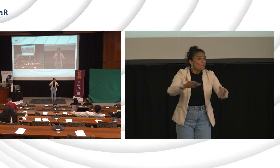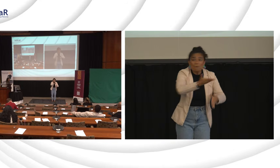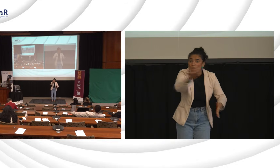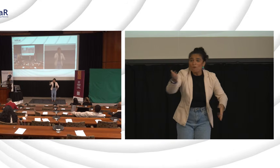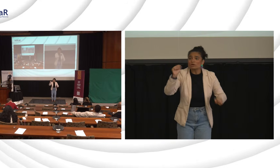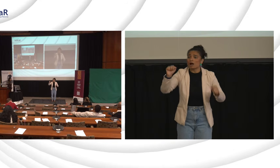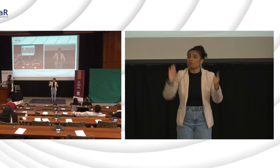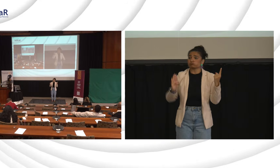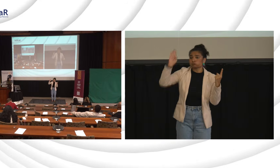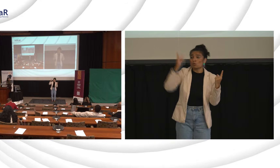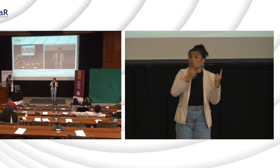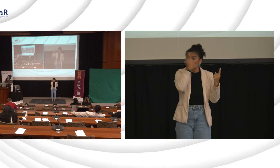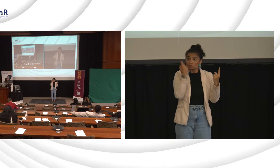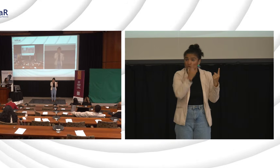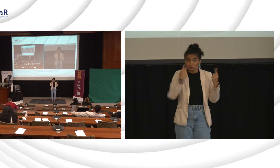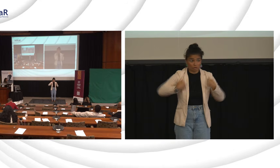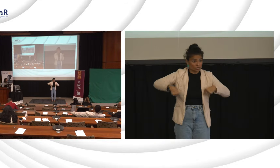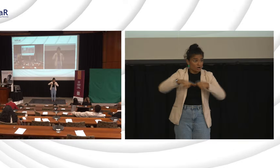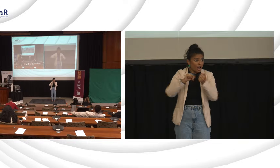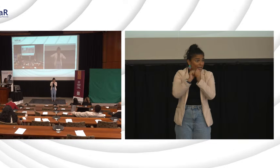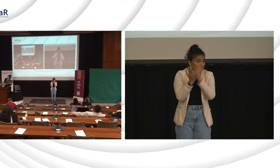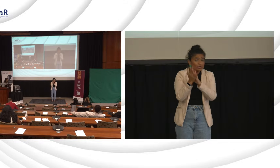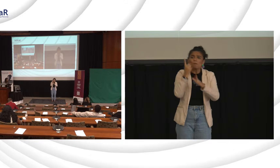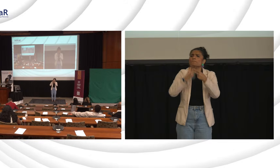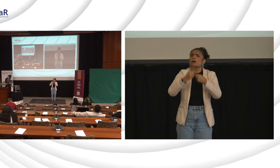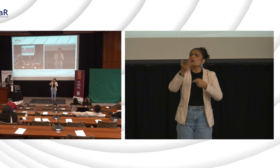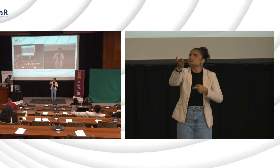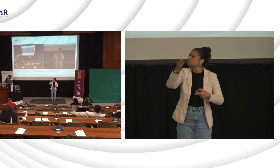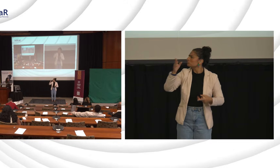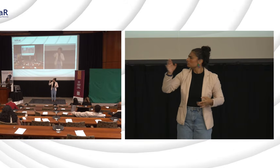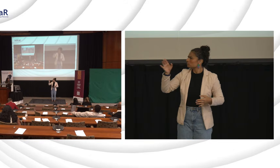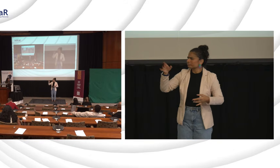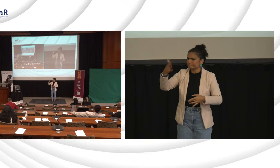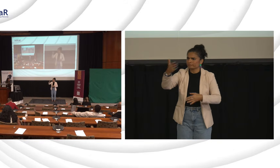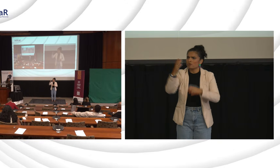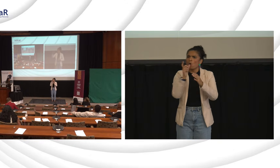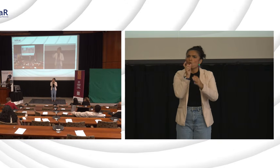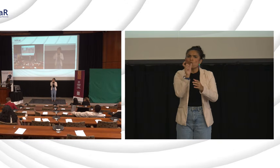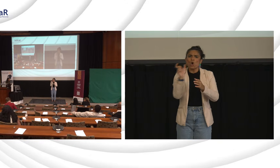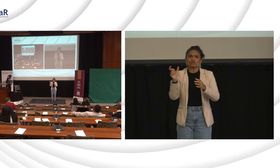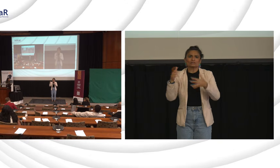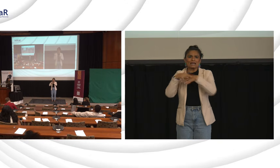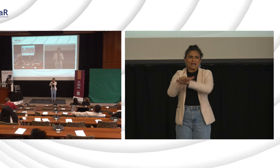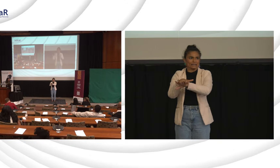the schools. And so we're going to open the floor now for questions.